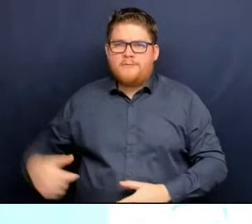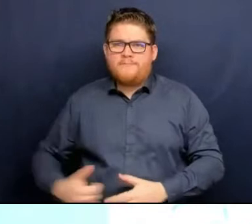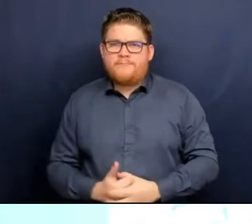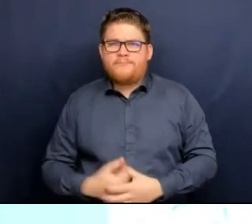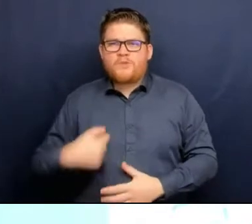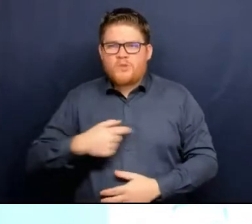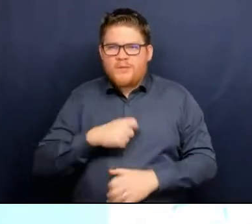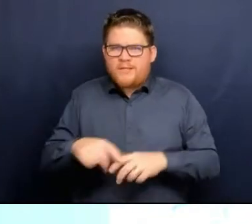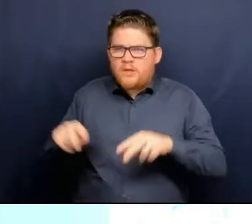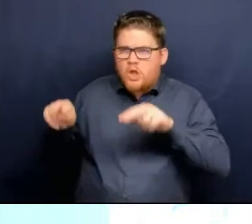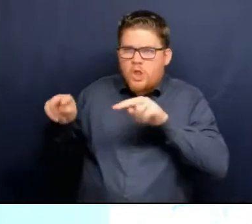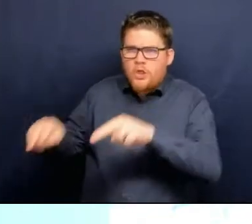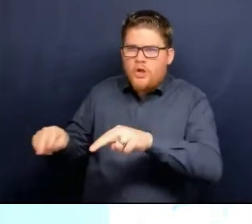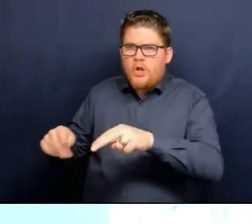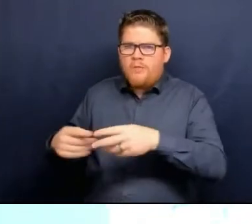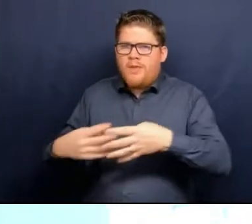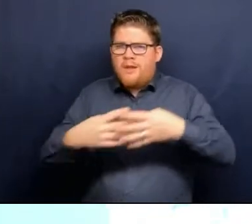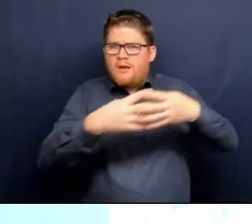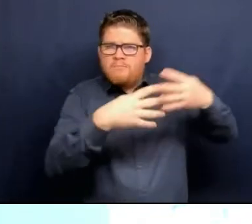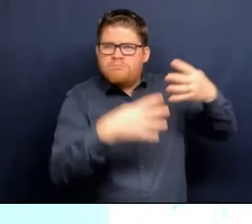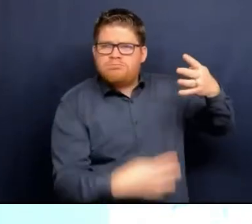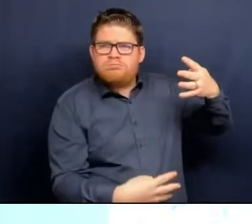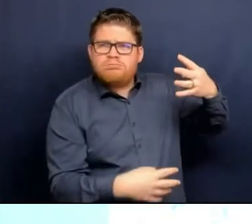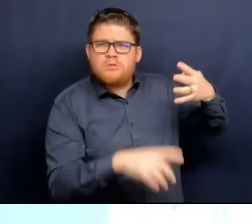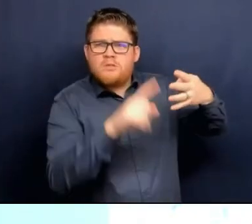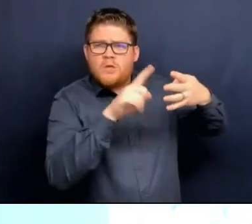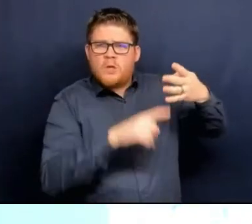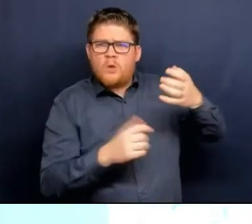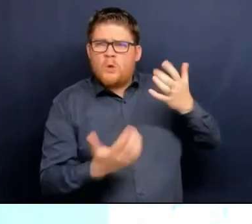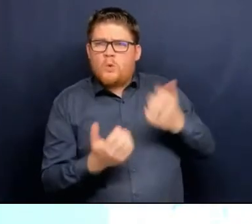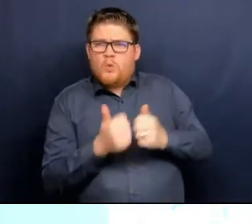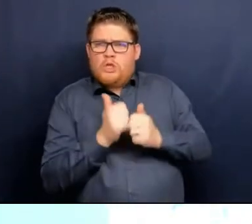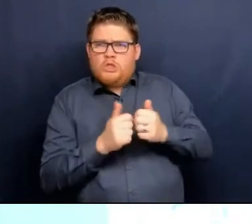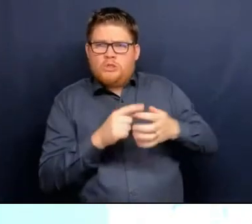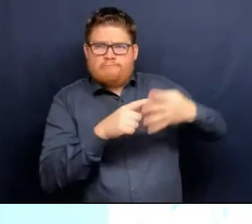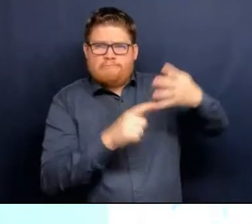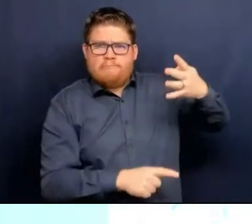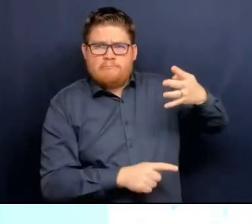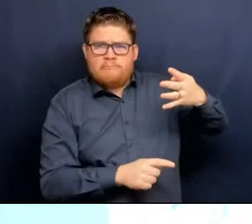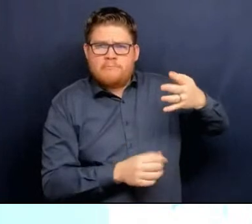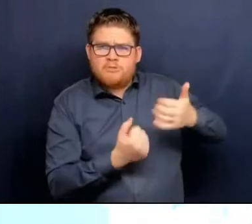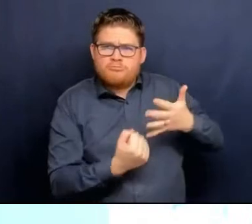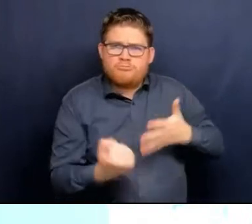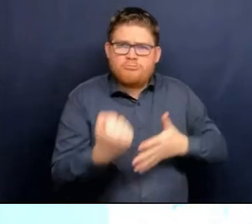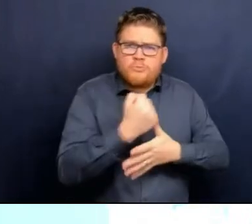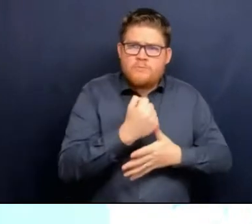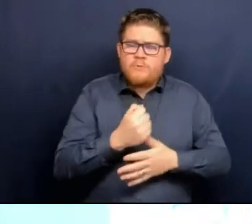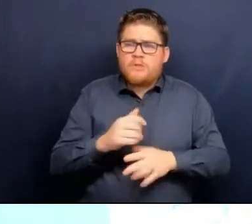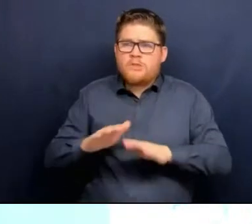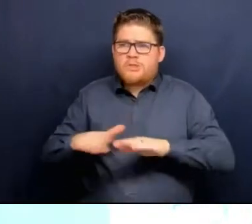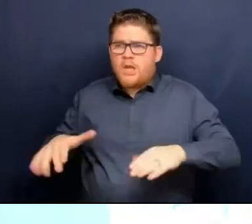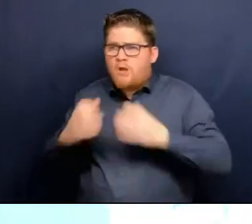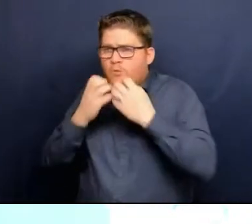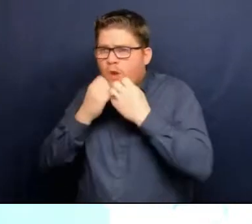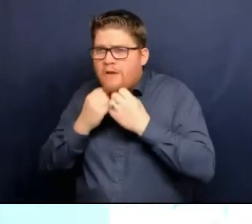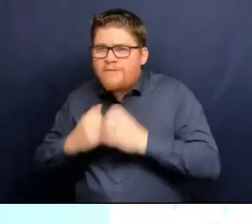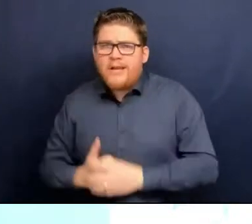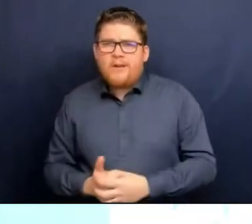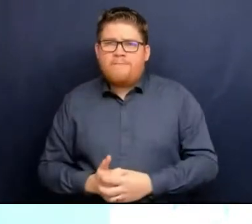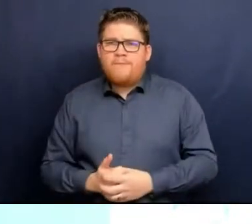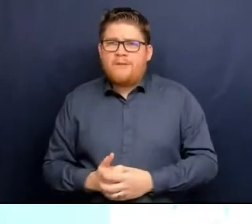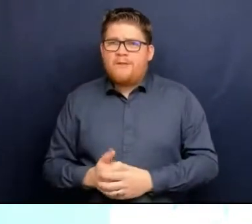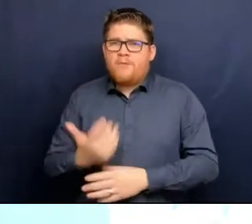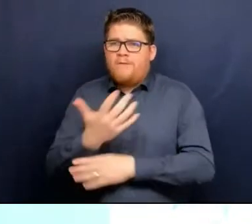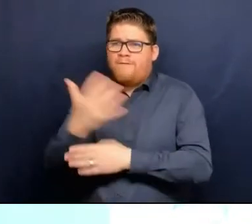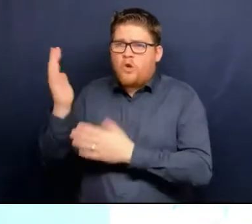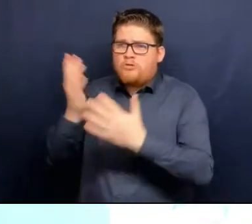first? I've heard a lot about child welfare legislation, a lot about the Heritage Conservation Act, forestry. These are what the First